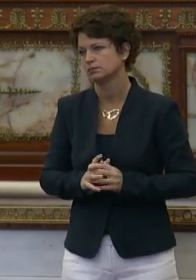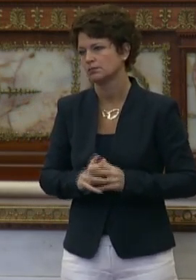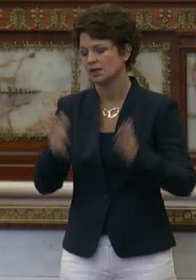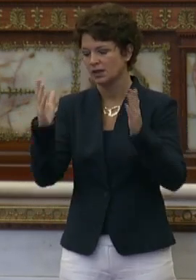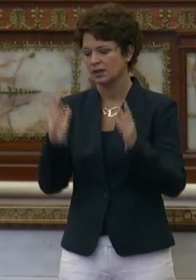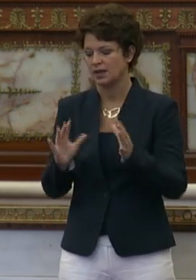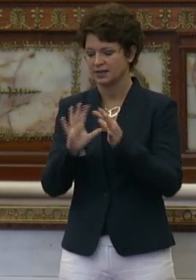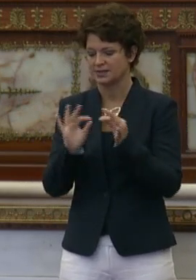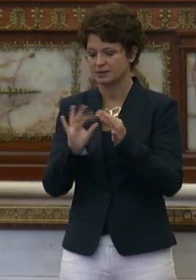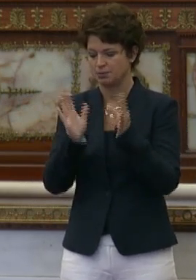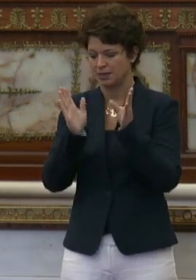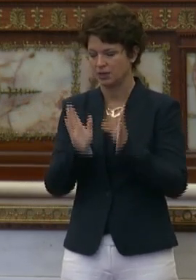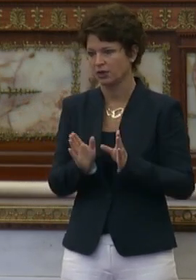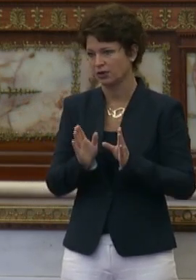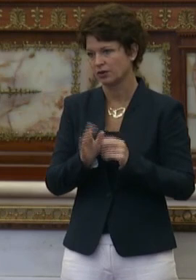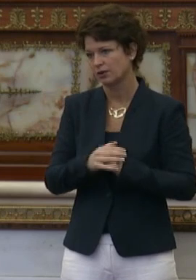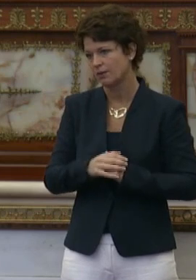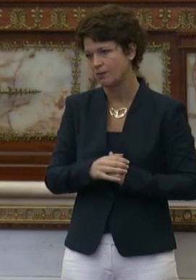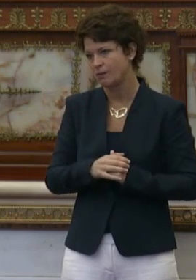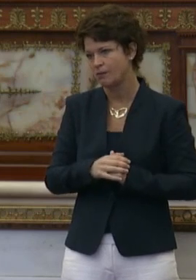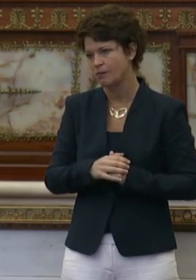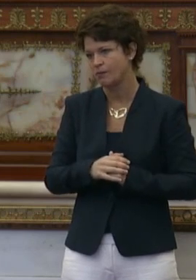Next speaker is